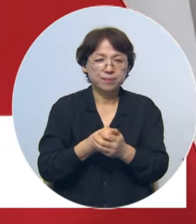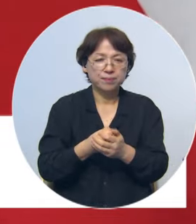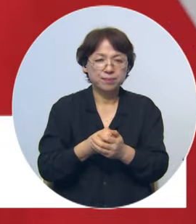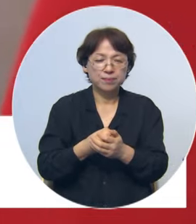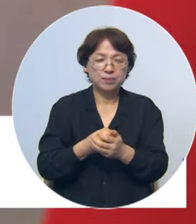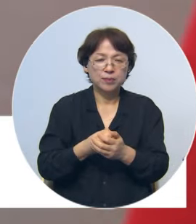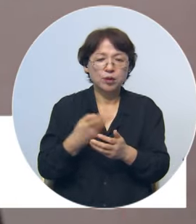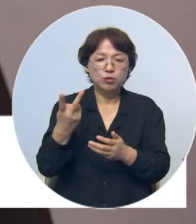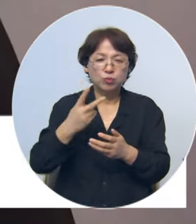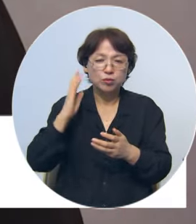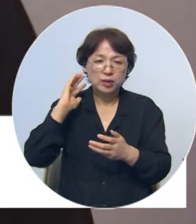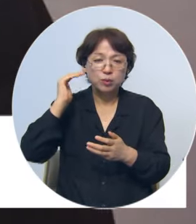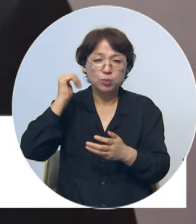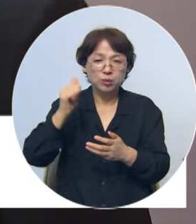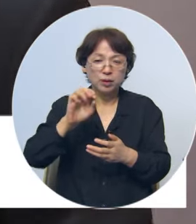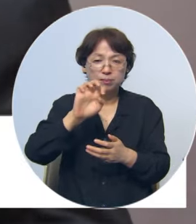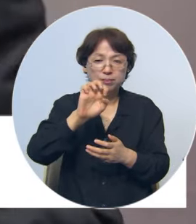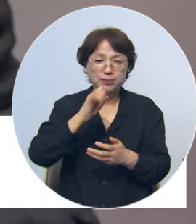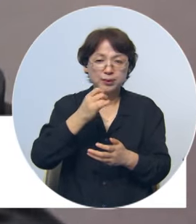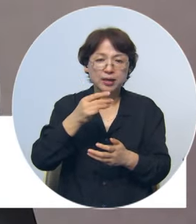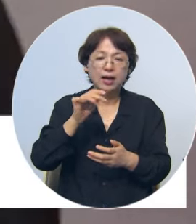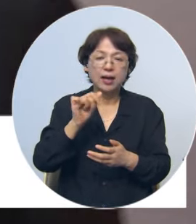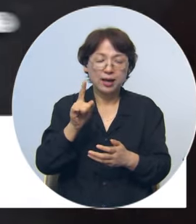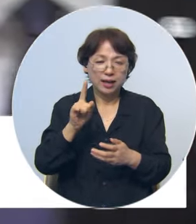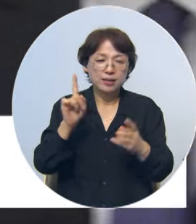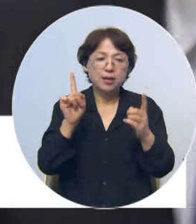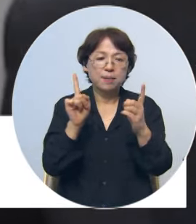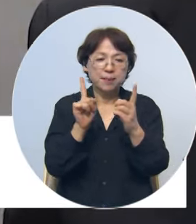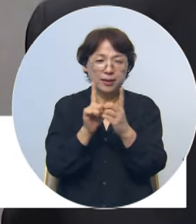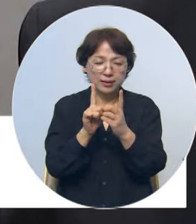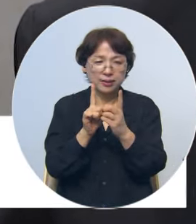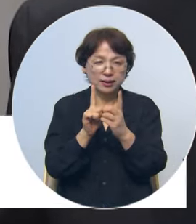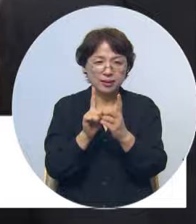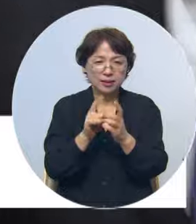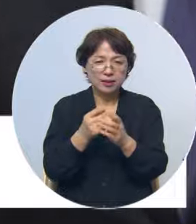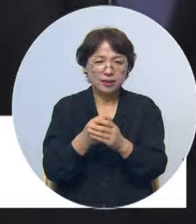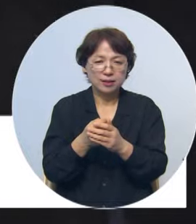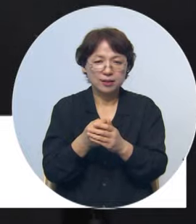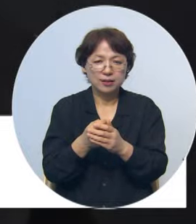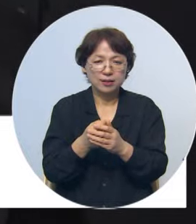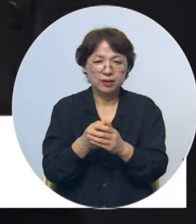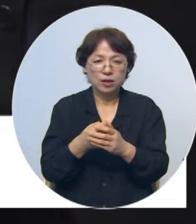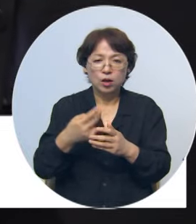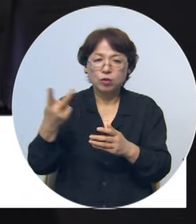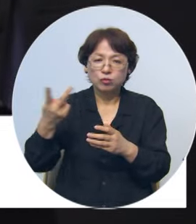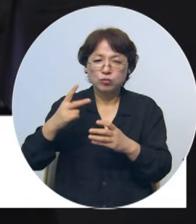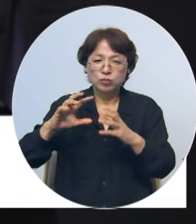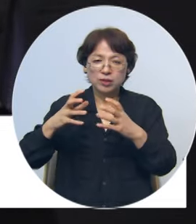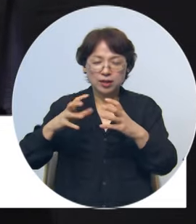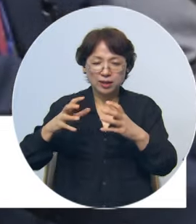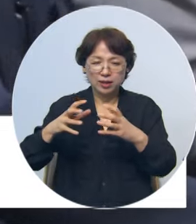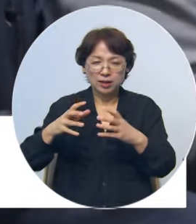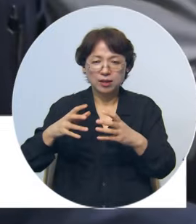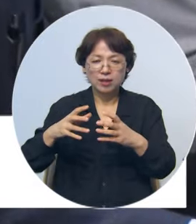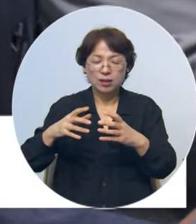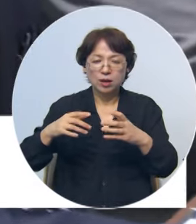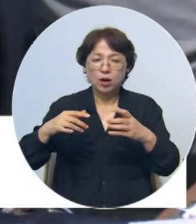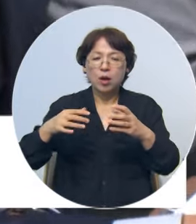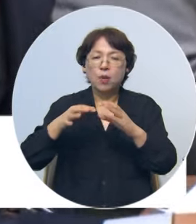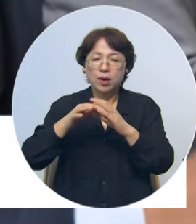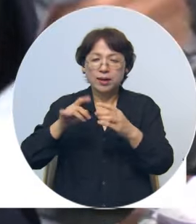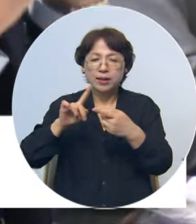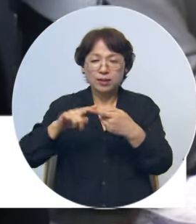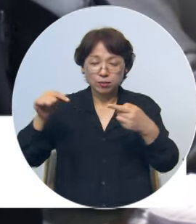the president Yoon decided, you know, that they will be together in Prague, you know, and together with the Czech Prime Minister, they will meet, you know, together